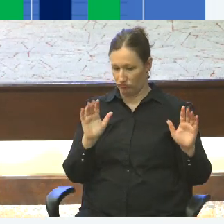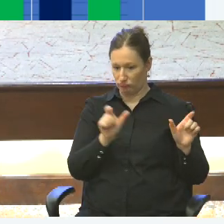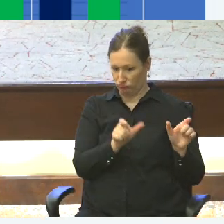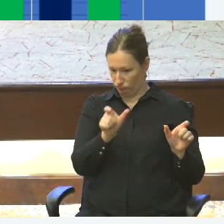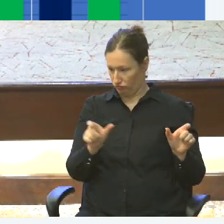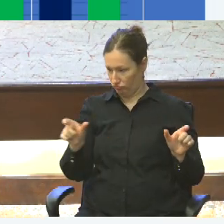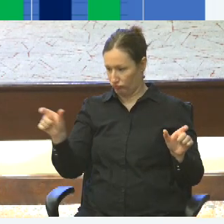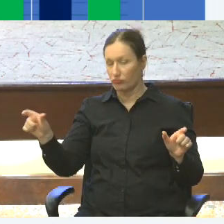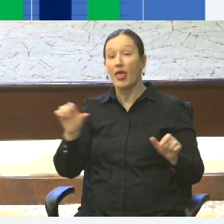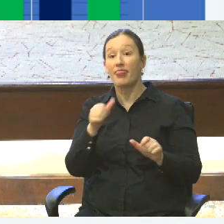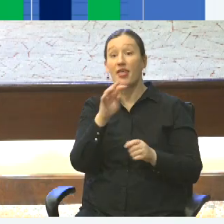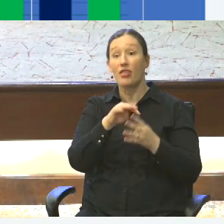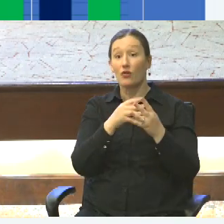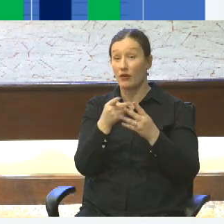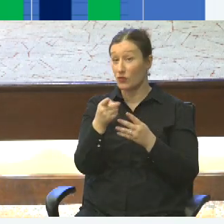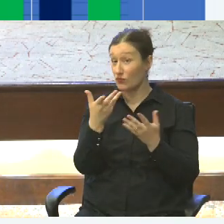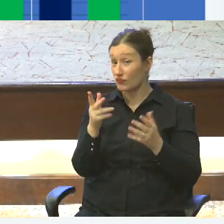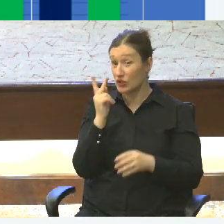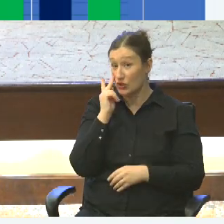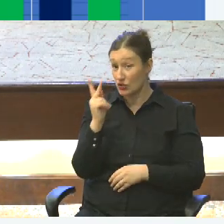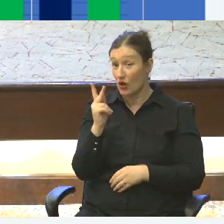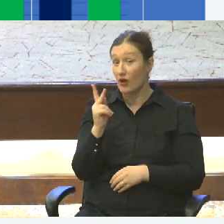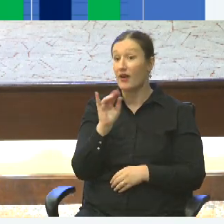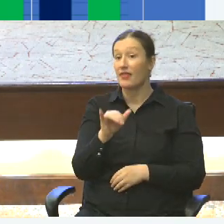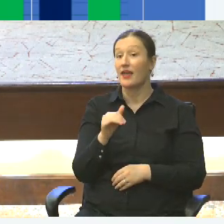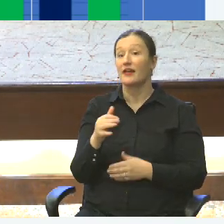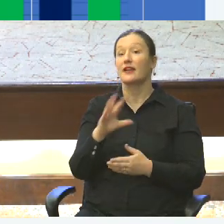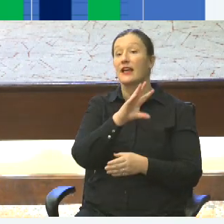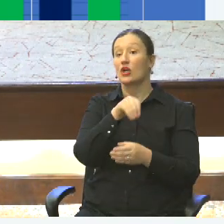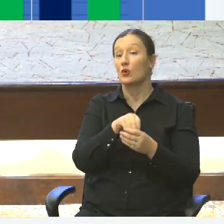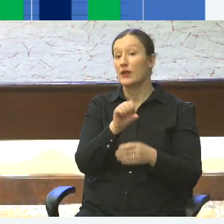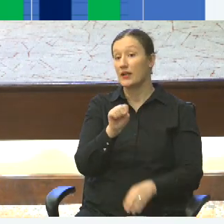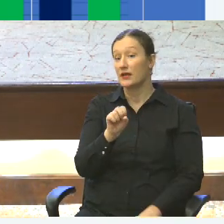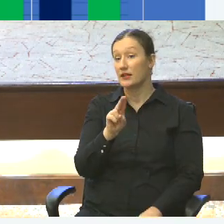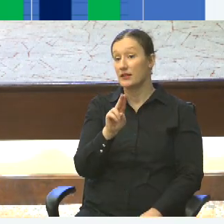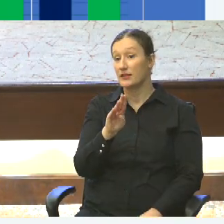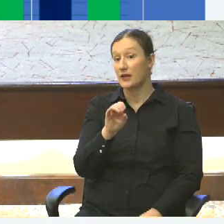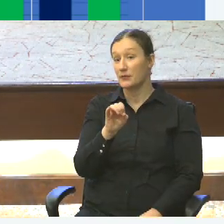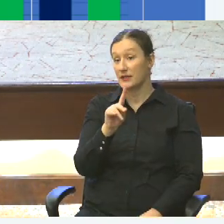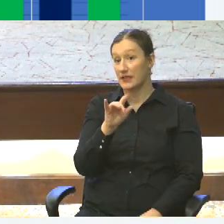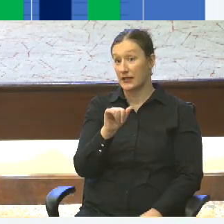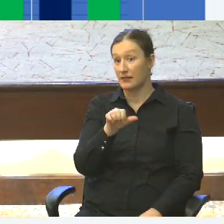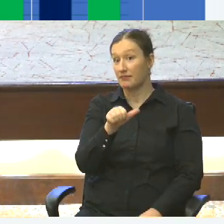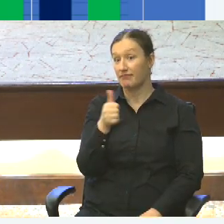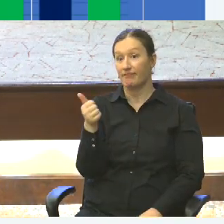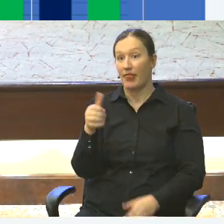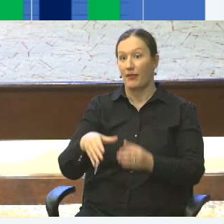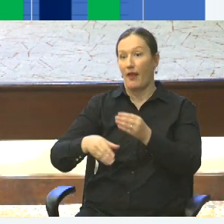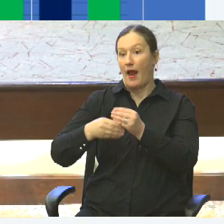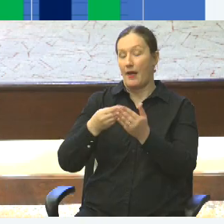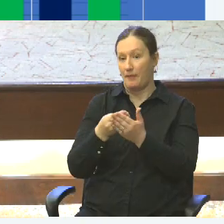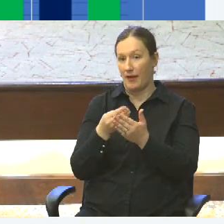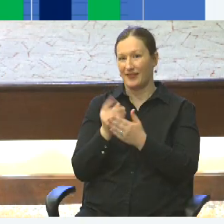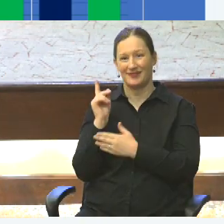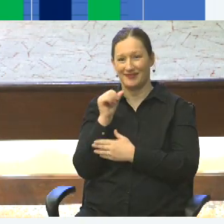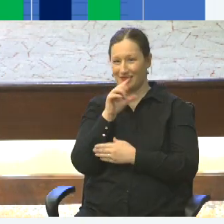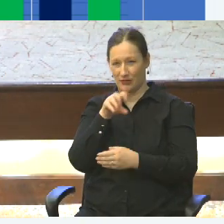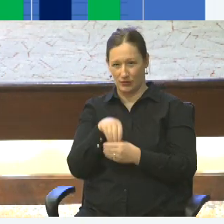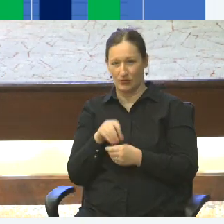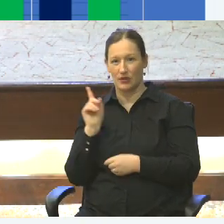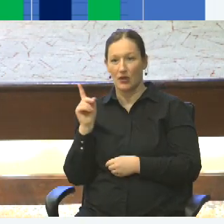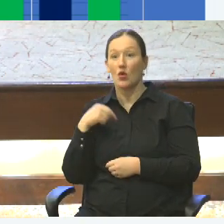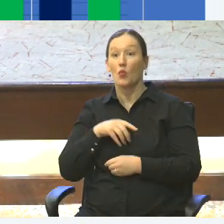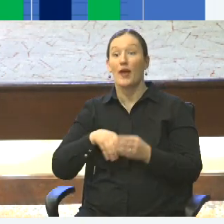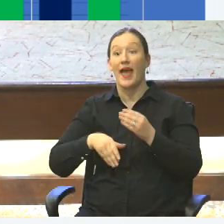that we saw on airport operating subsidy. Again, for the red, we went ahead and we added in the operating expenses for